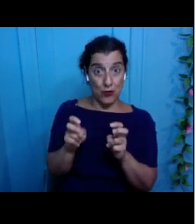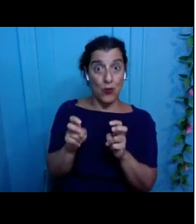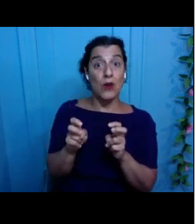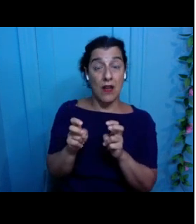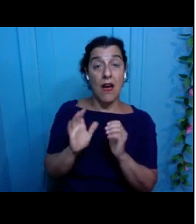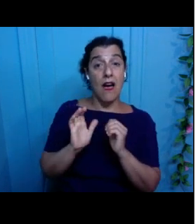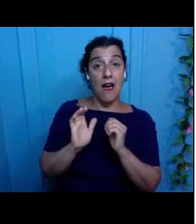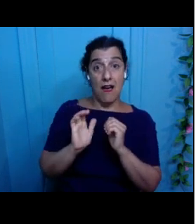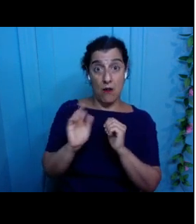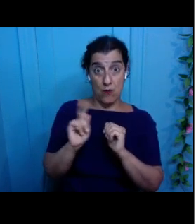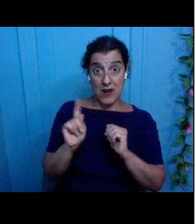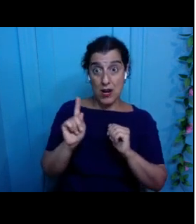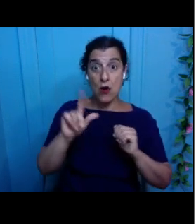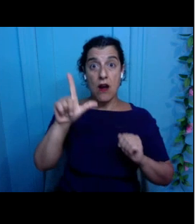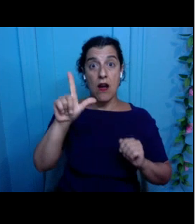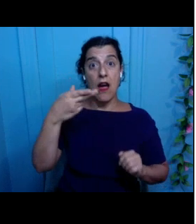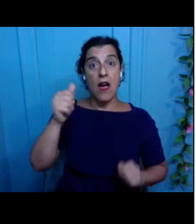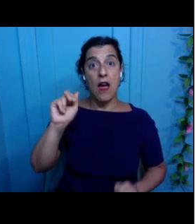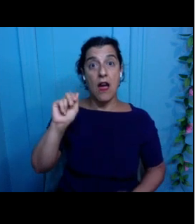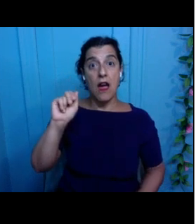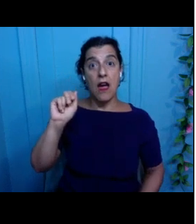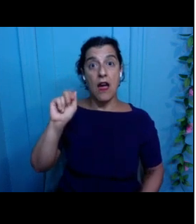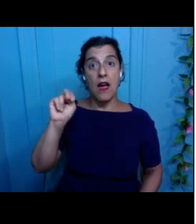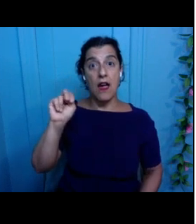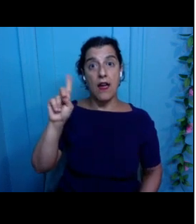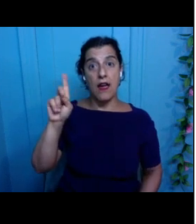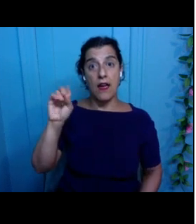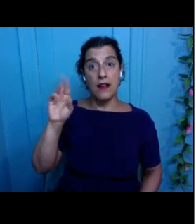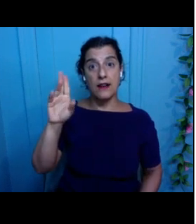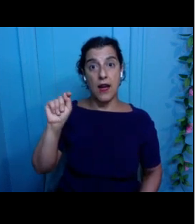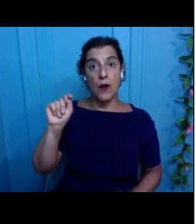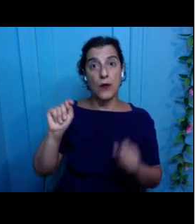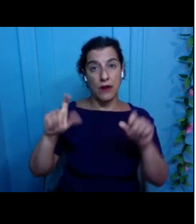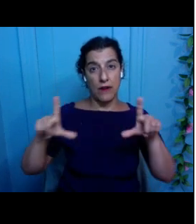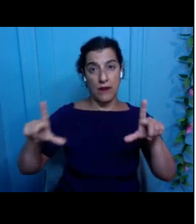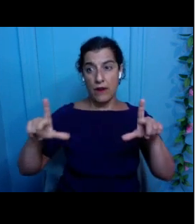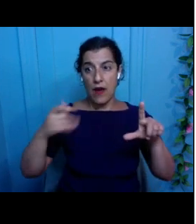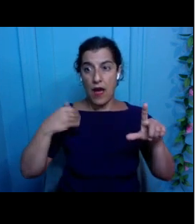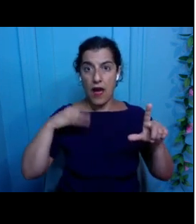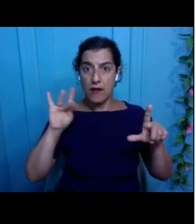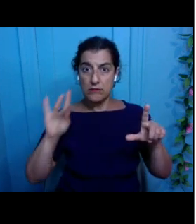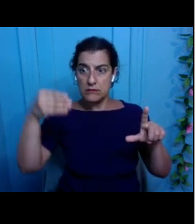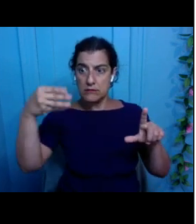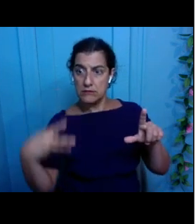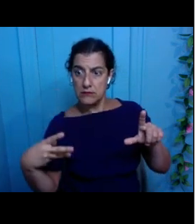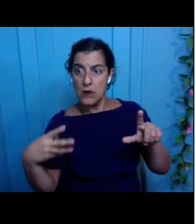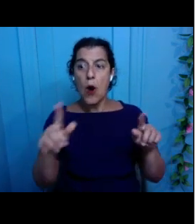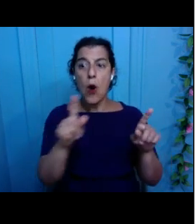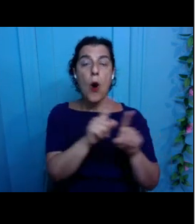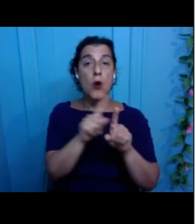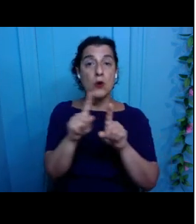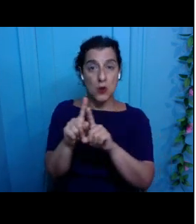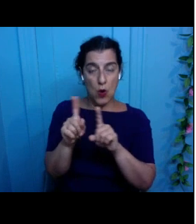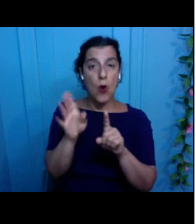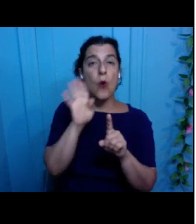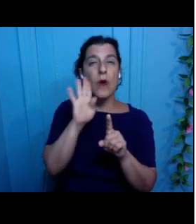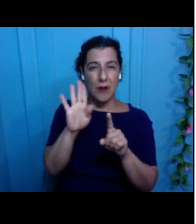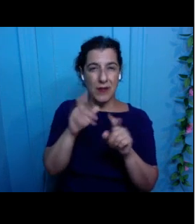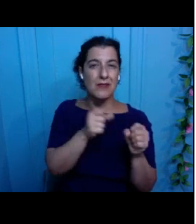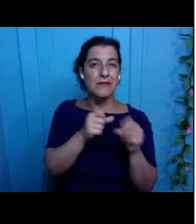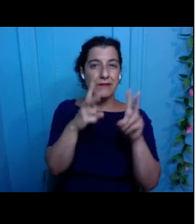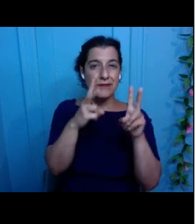the handouts section of your GoToWebinar dashboard. And we'll also make them available on the LSA website once the recording of